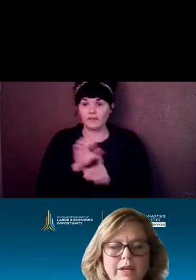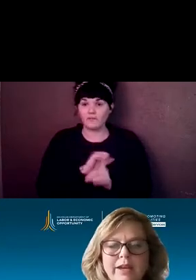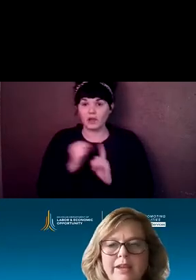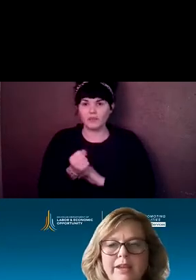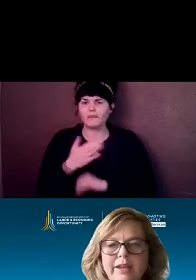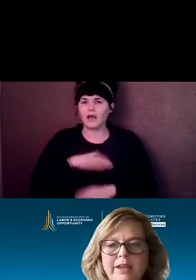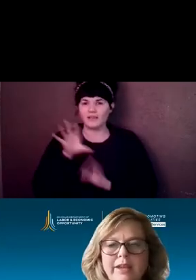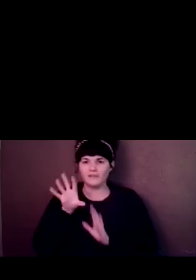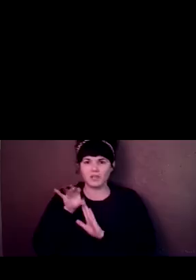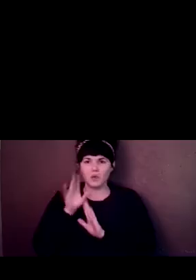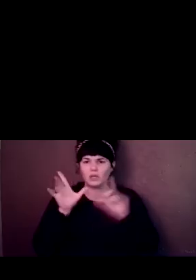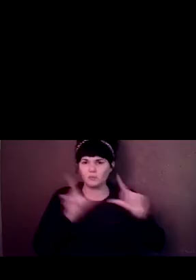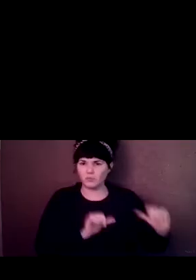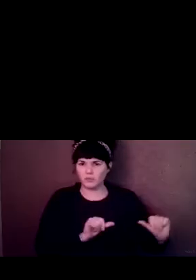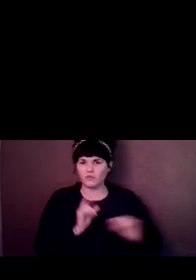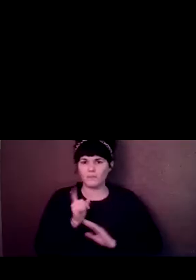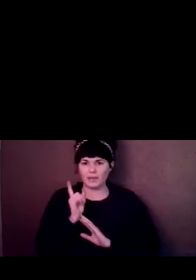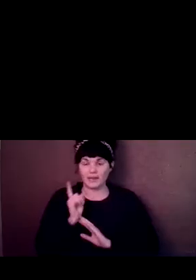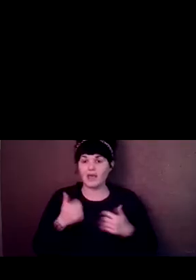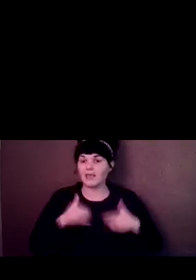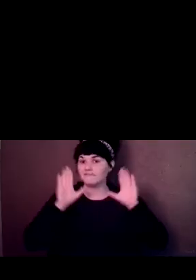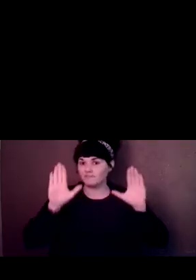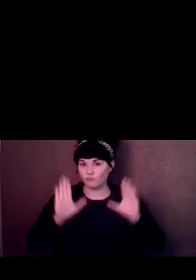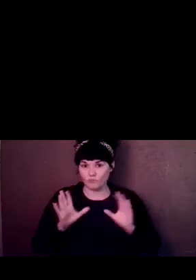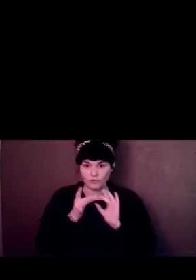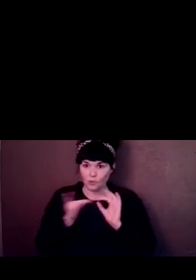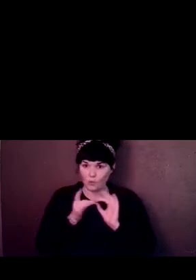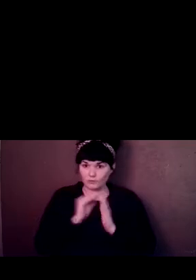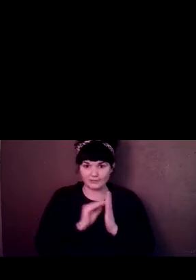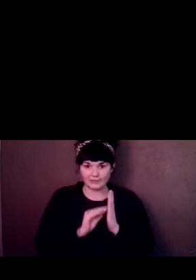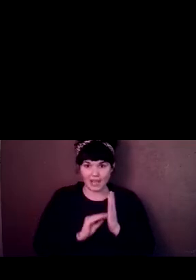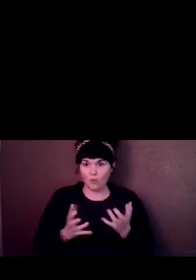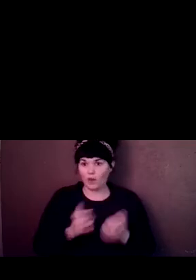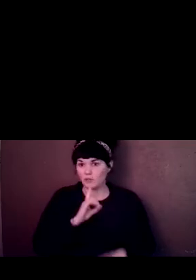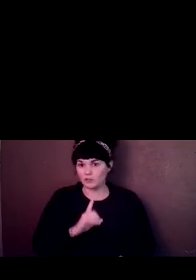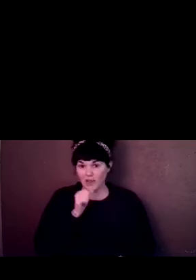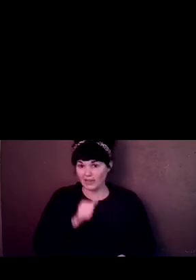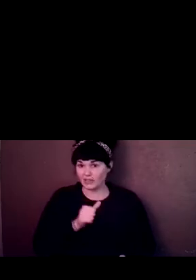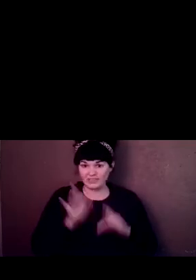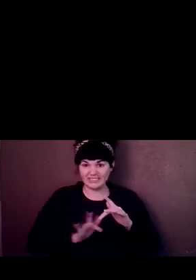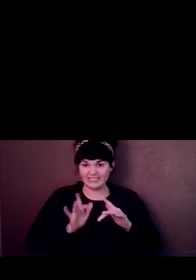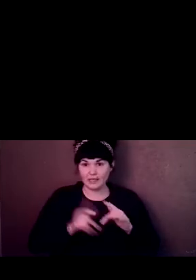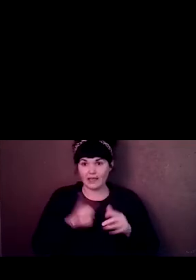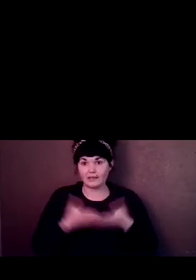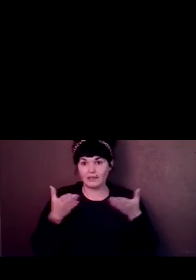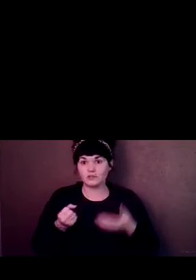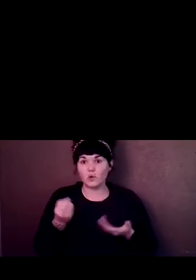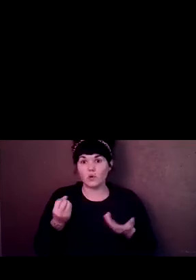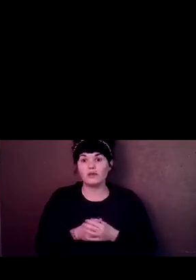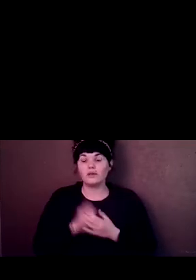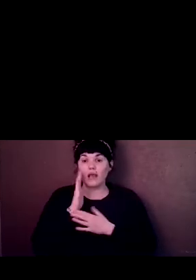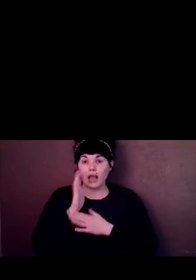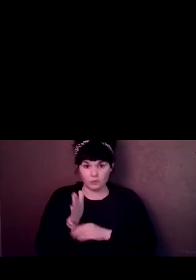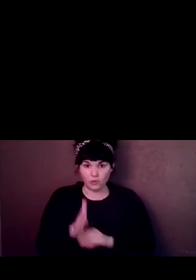minute. I have lots of great notes, and I want to make sure that I don't miss anything. So I'm going to go through